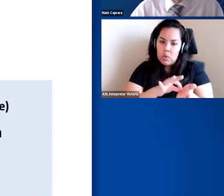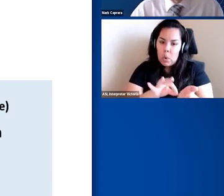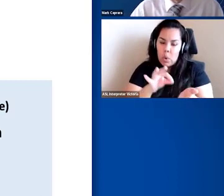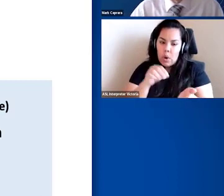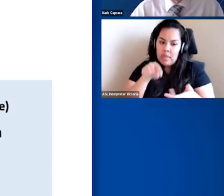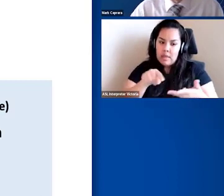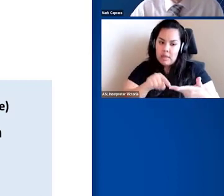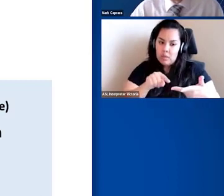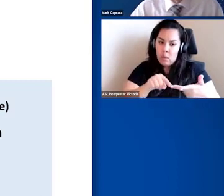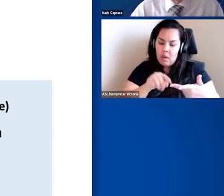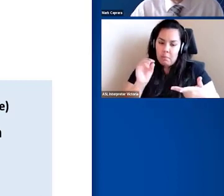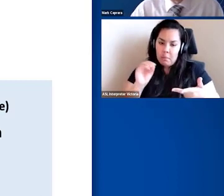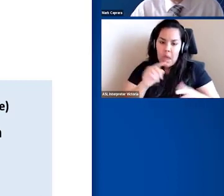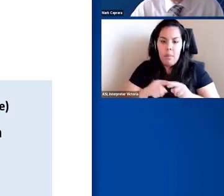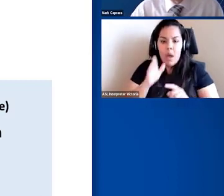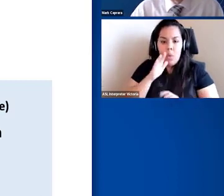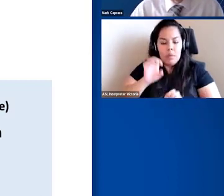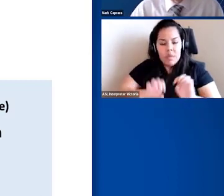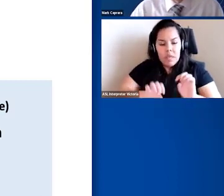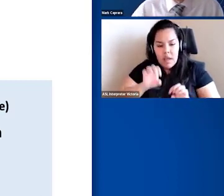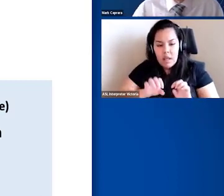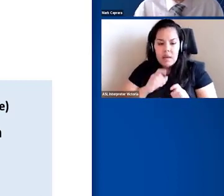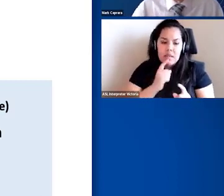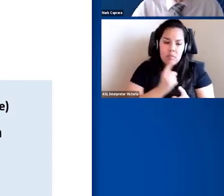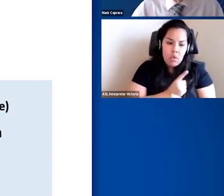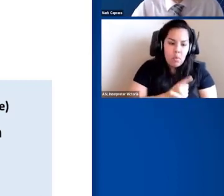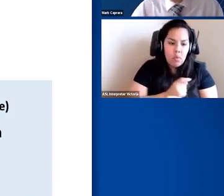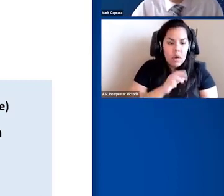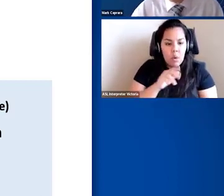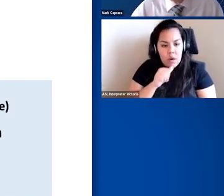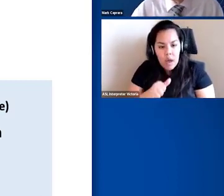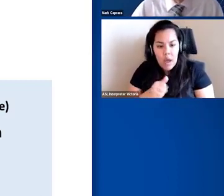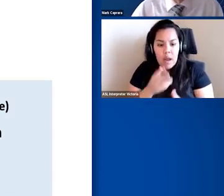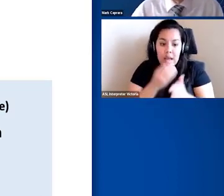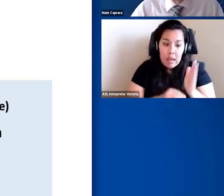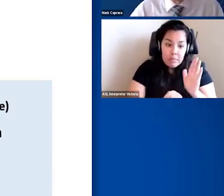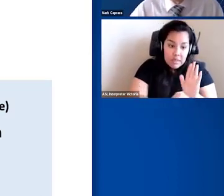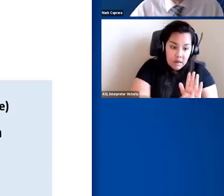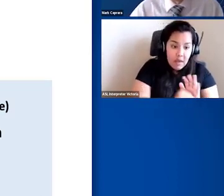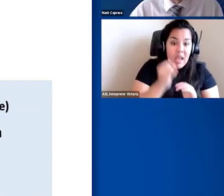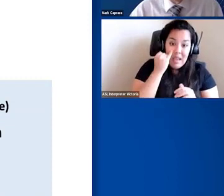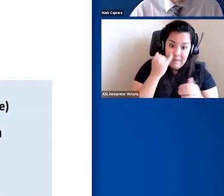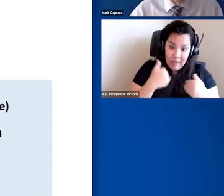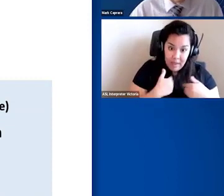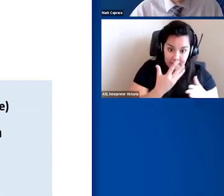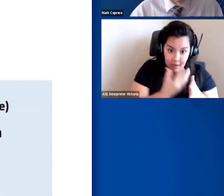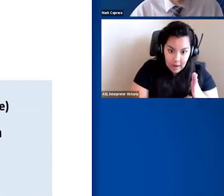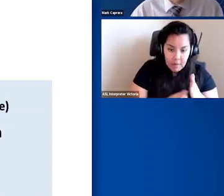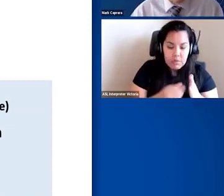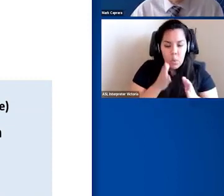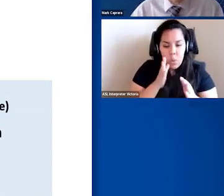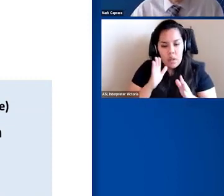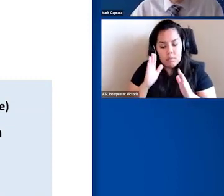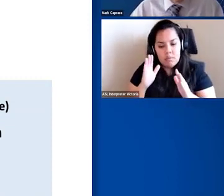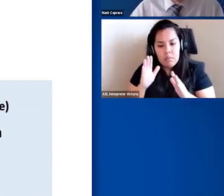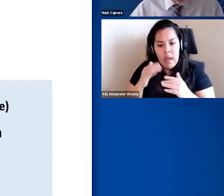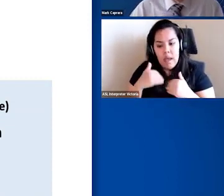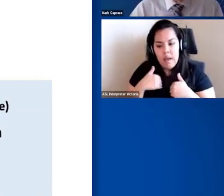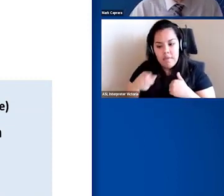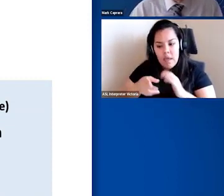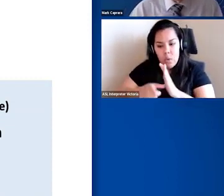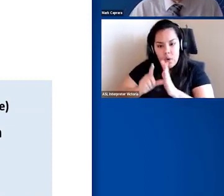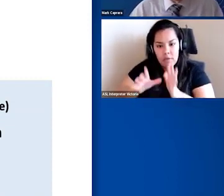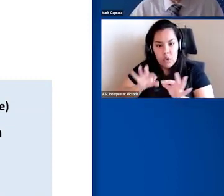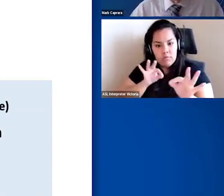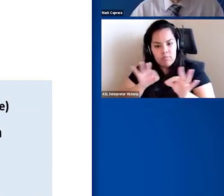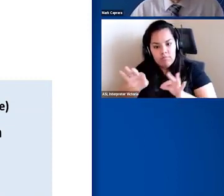evaluated as appropriate or gaps identified. And if there are gaps identified, reviewers will provide an explanation.